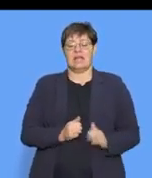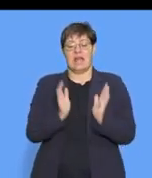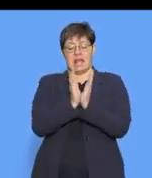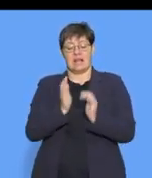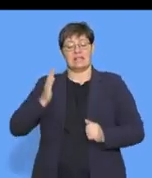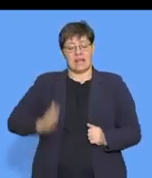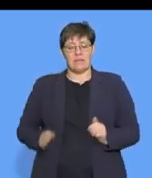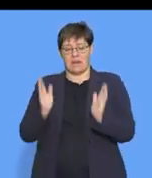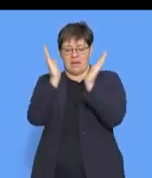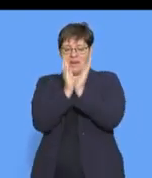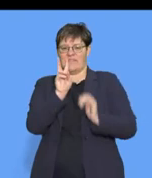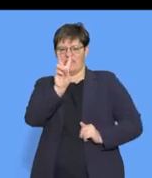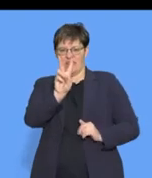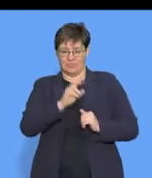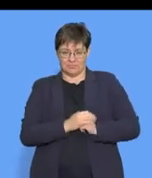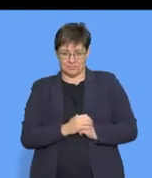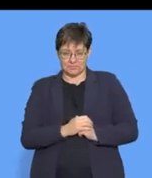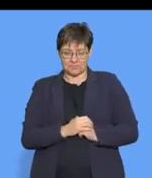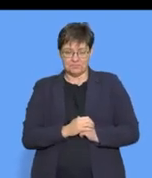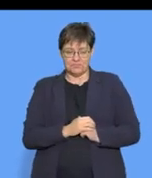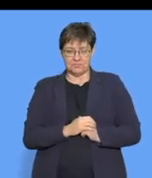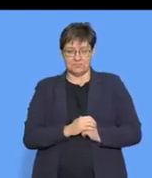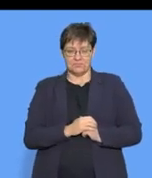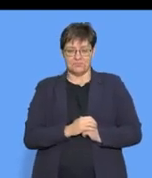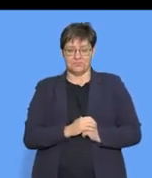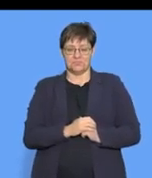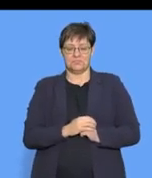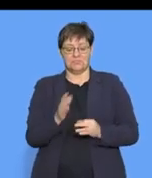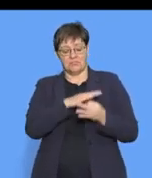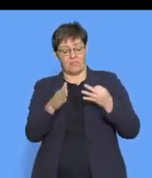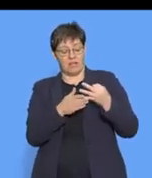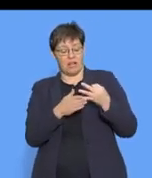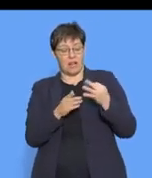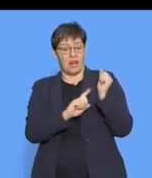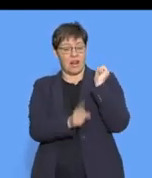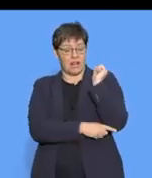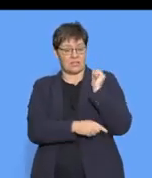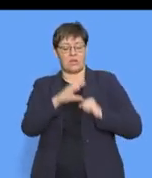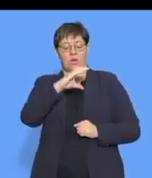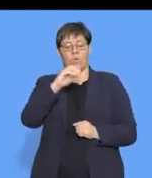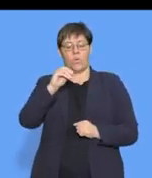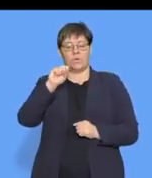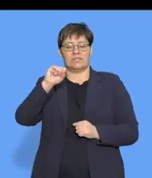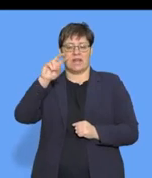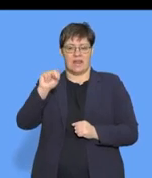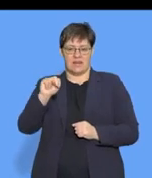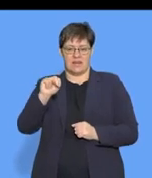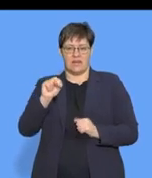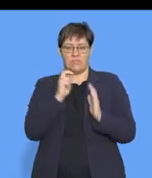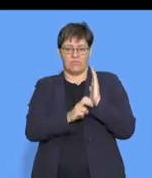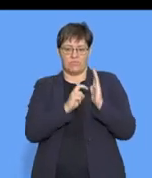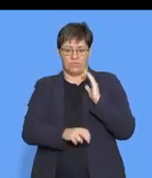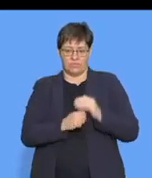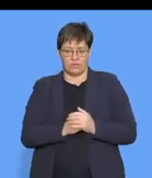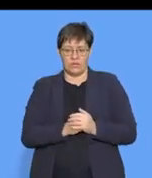be an included angle. Okay, and the last rule we did was cosine rule. So you could